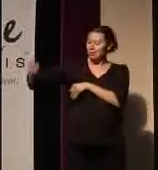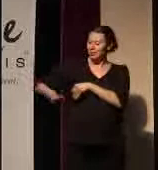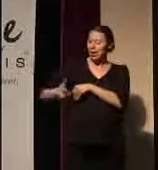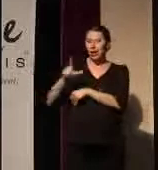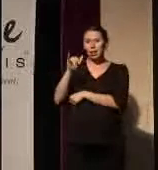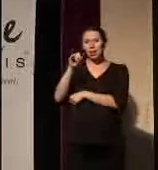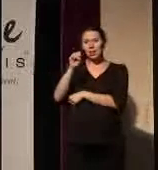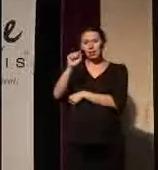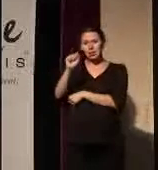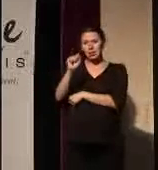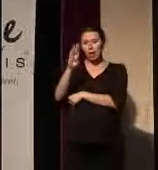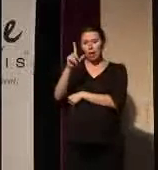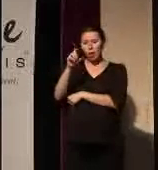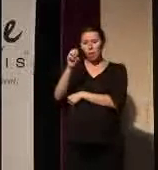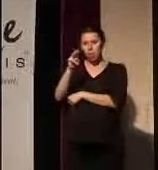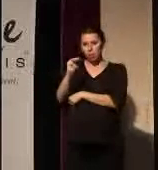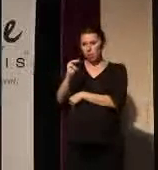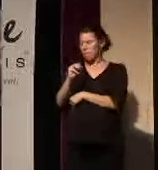Marcia.